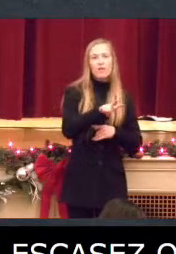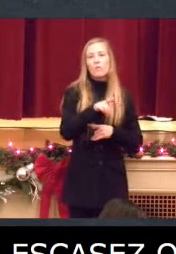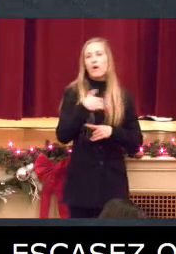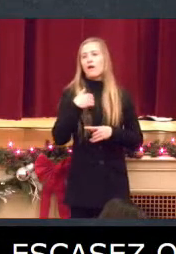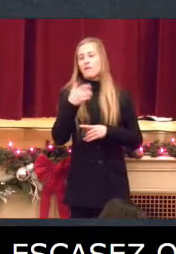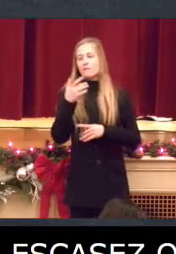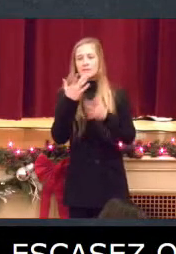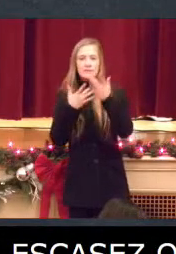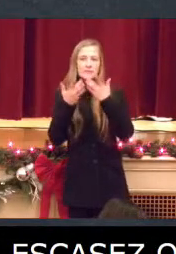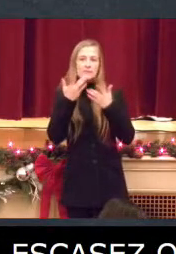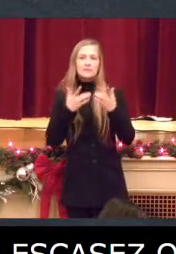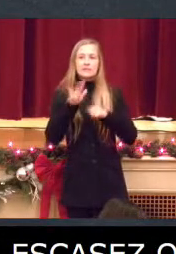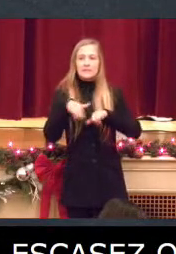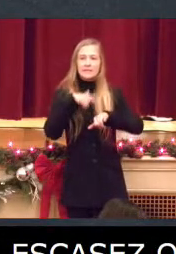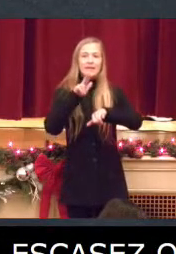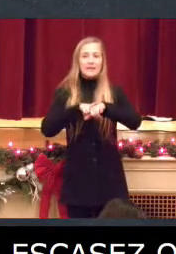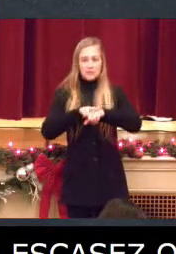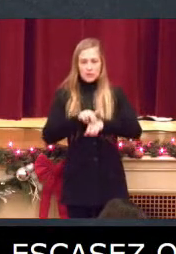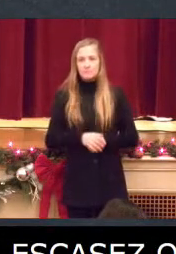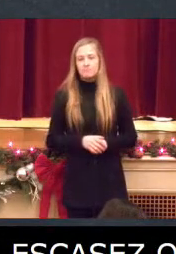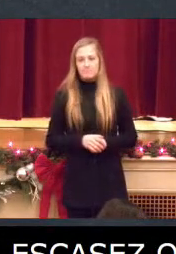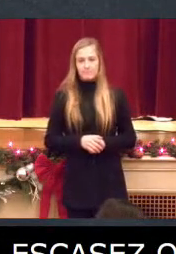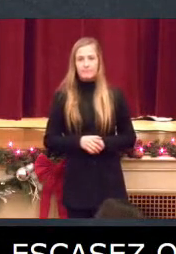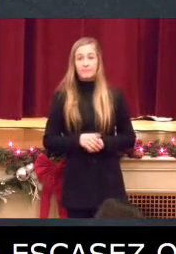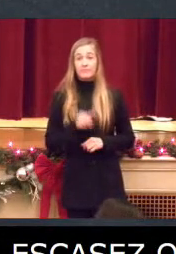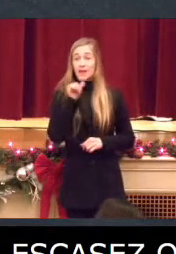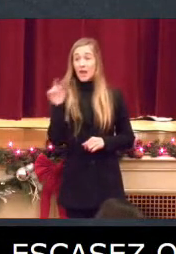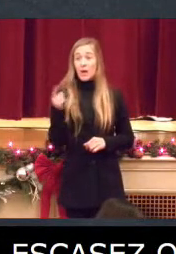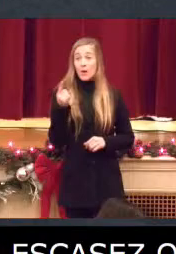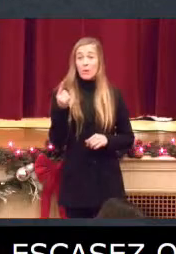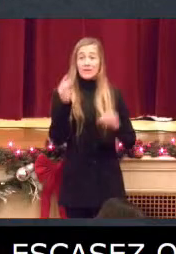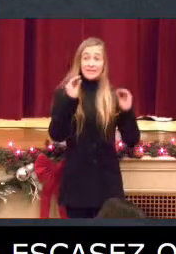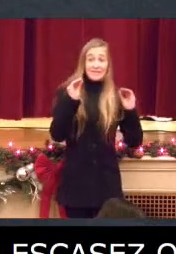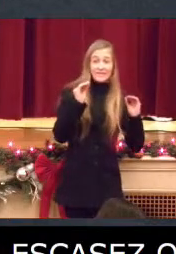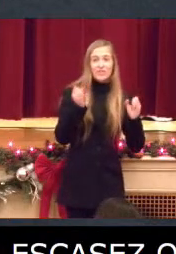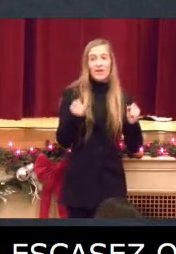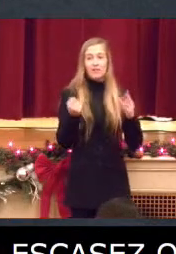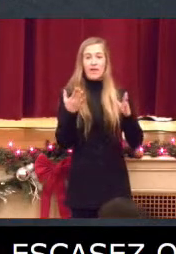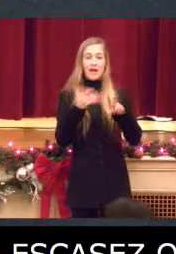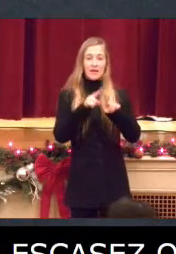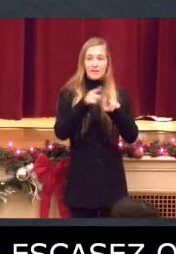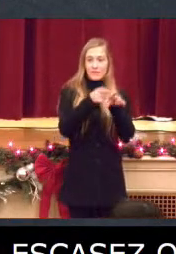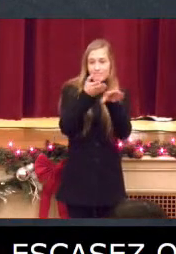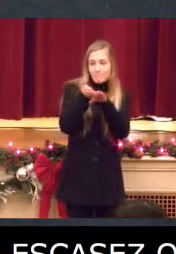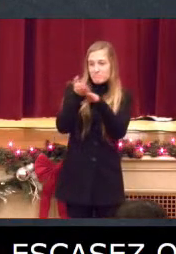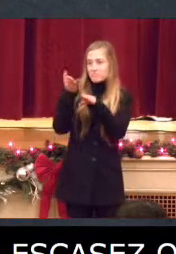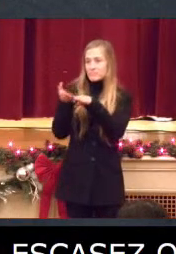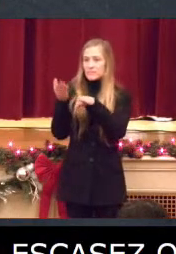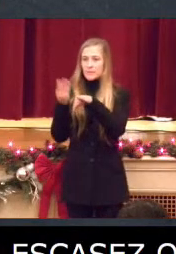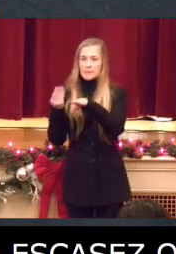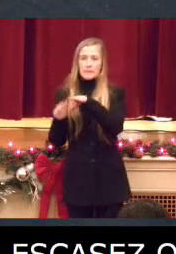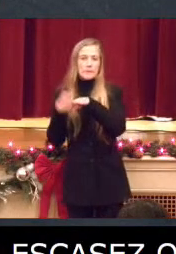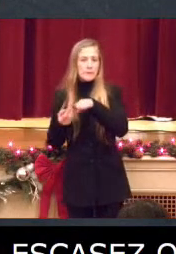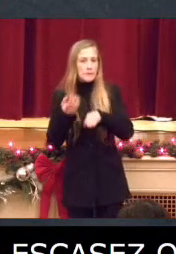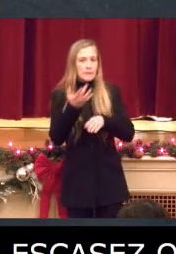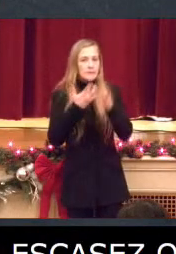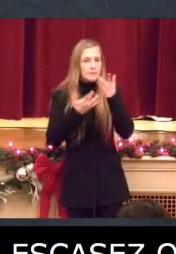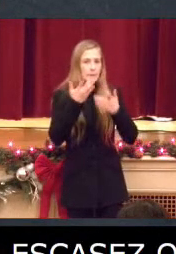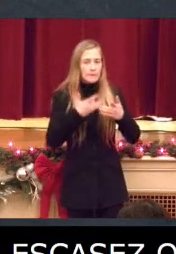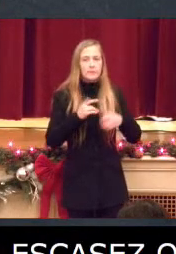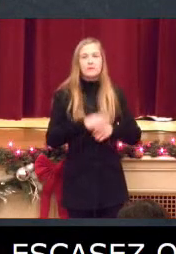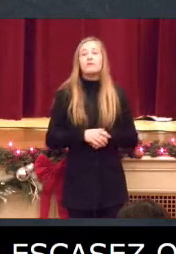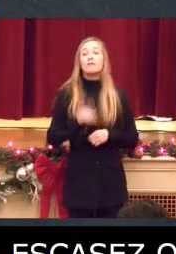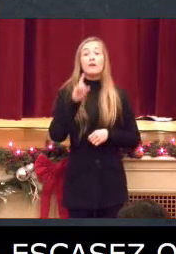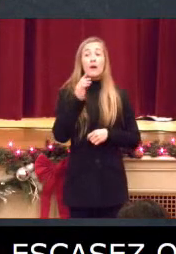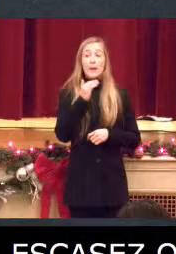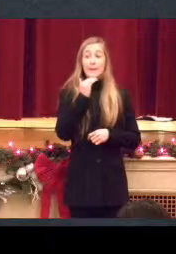and it's not just teaching. A lot of professions. as you probably know. I think the best way, and I'll